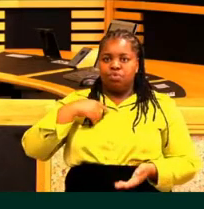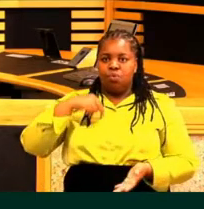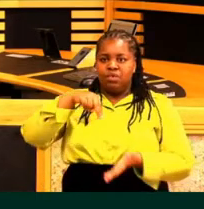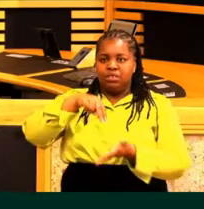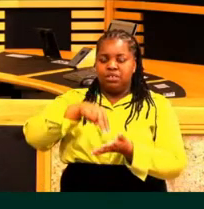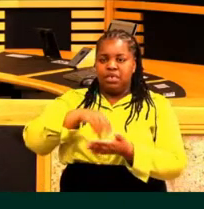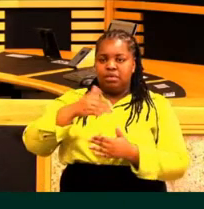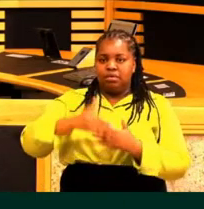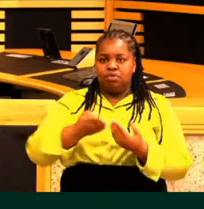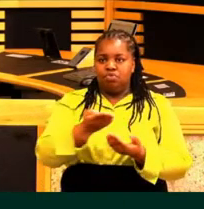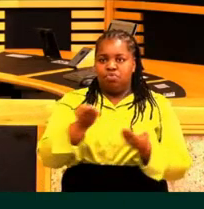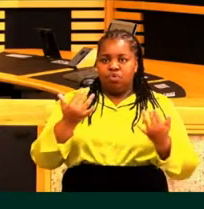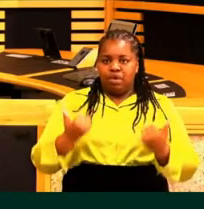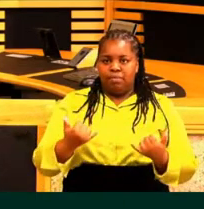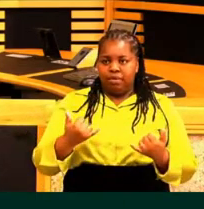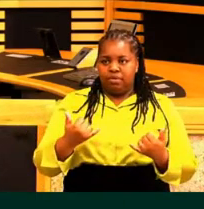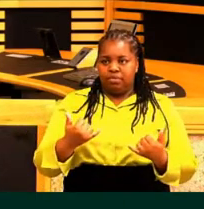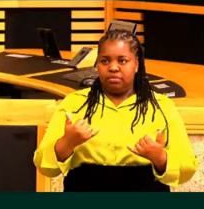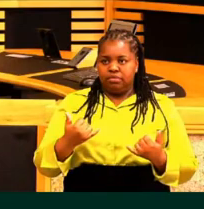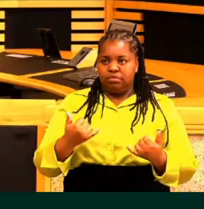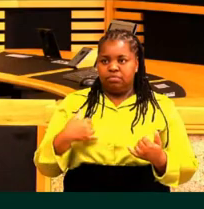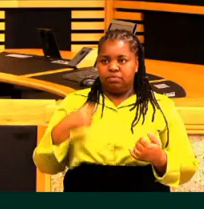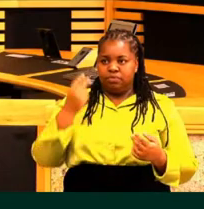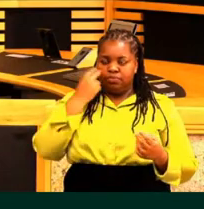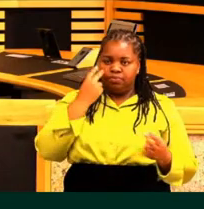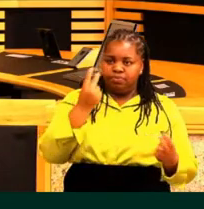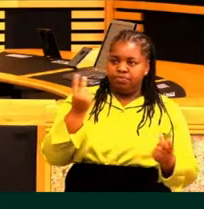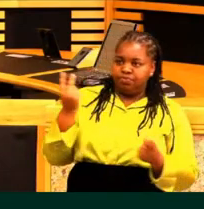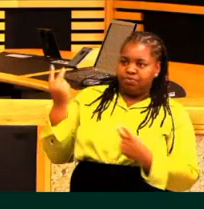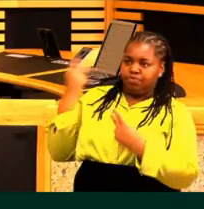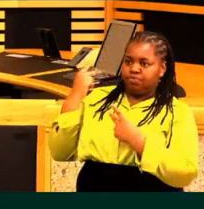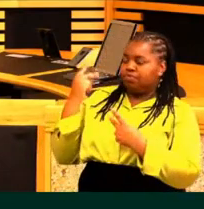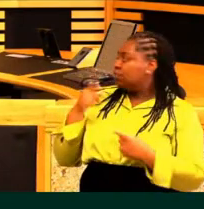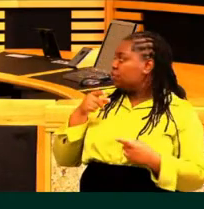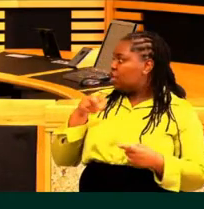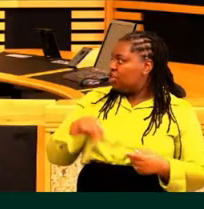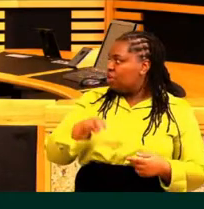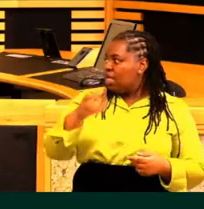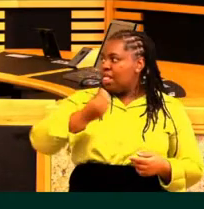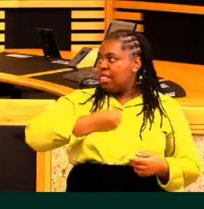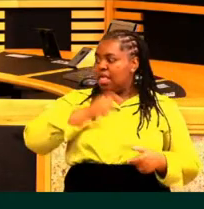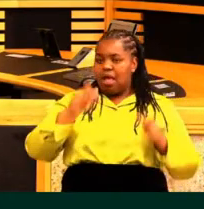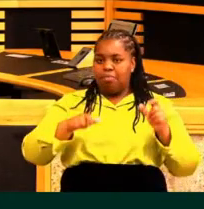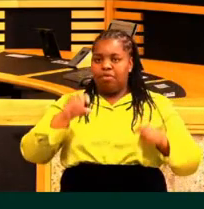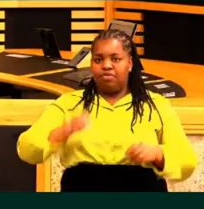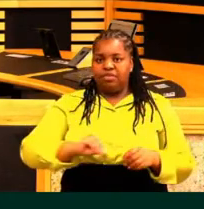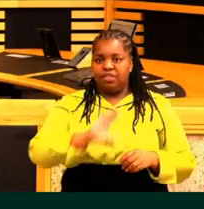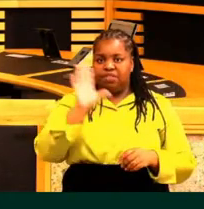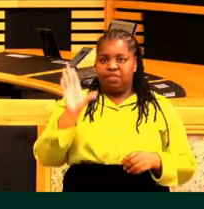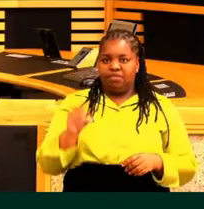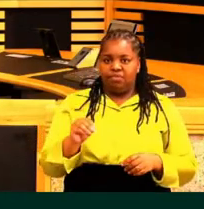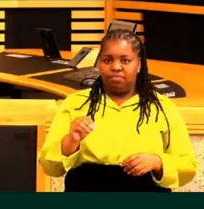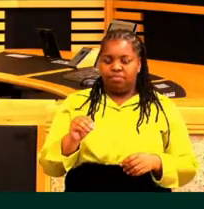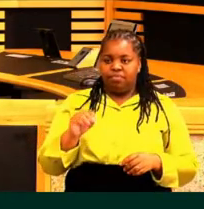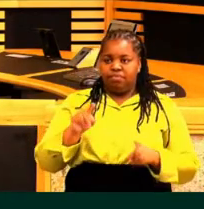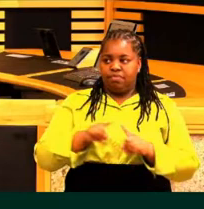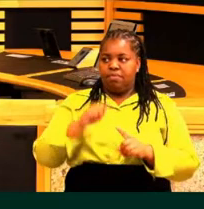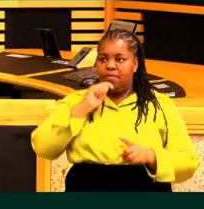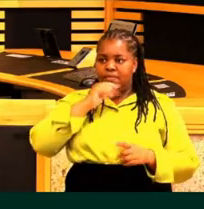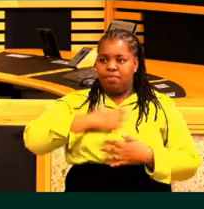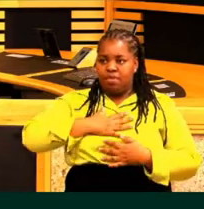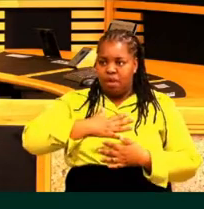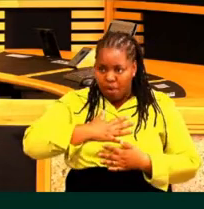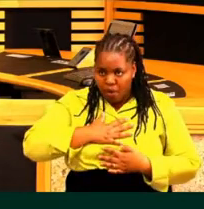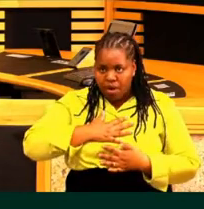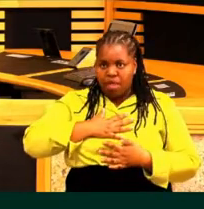before you this morning to reflect on the journey that young people of South Africa have traversed and honored the Kalan